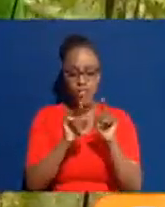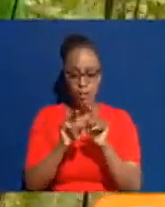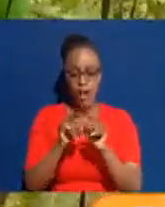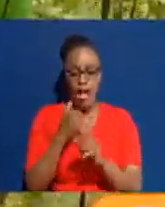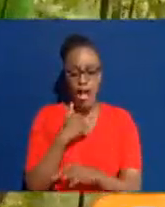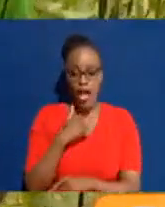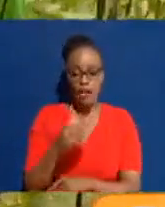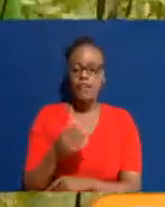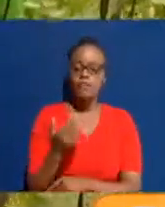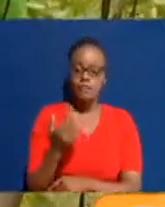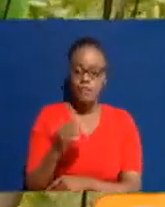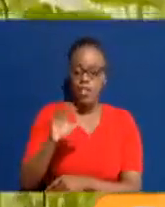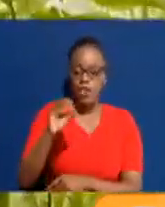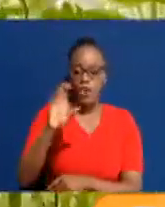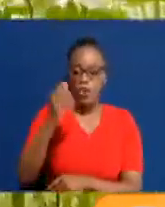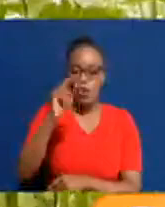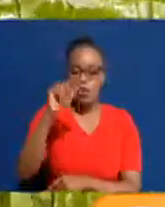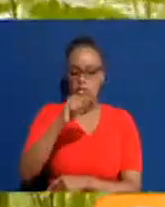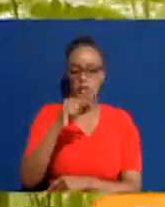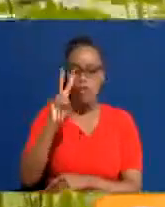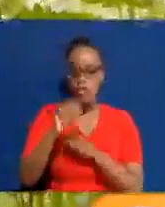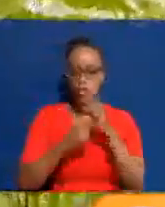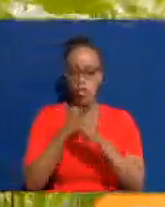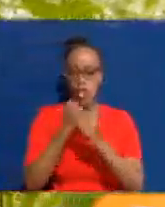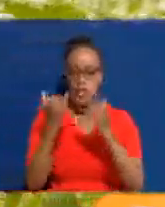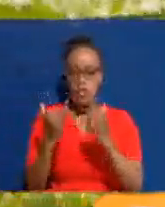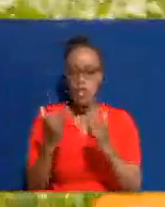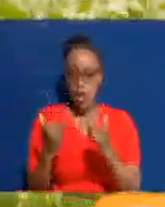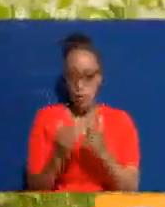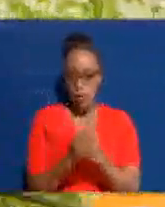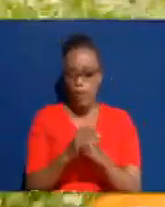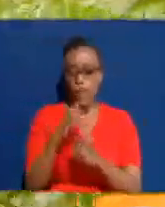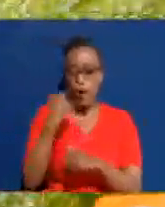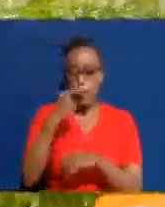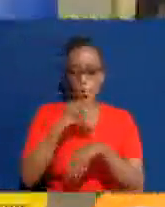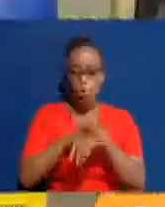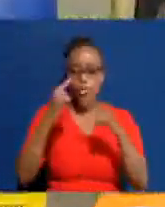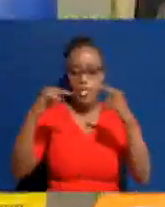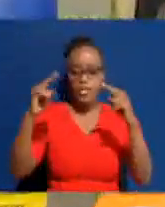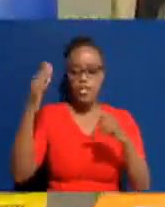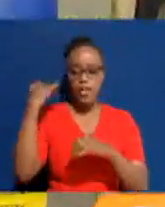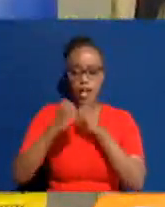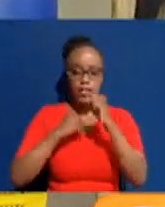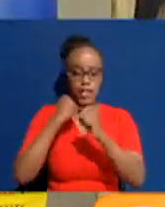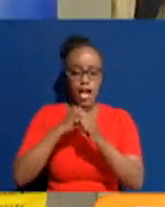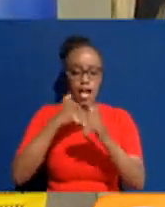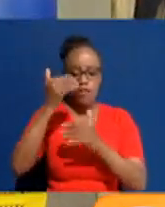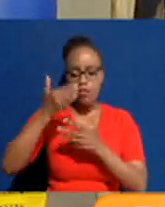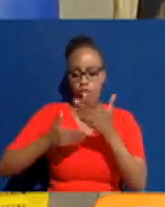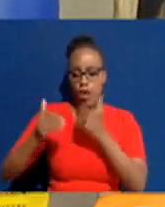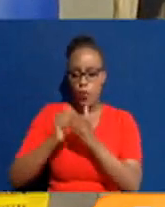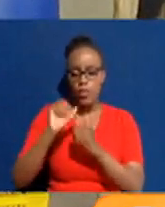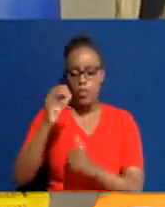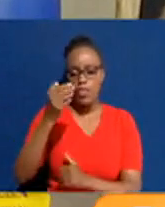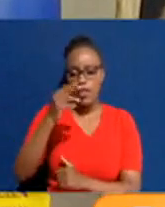Though Ochieng has been a vegetable farmer for 2 years now, he got his breakthrough last year after interacting with Chris